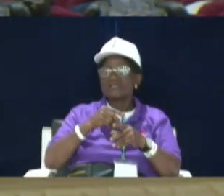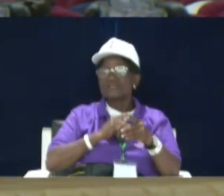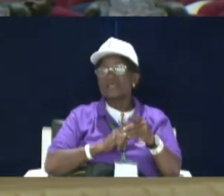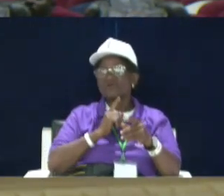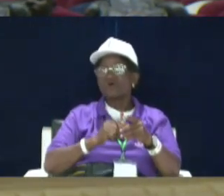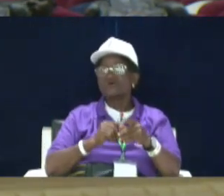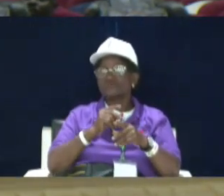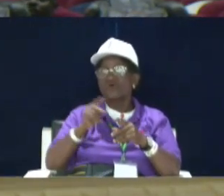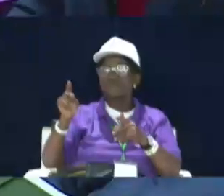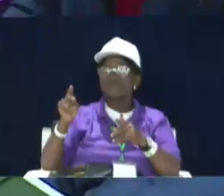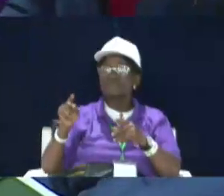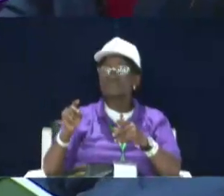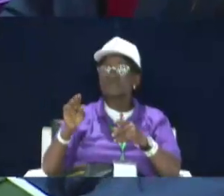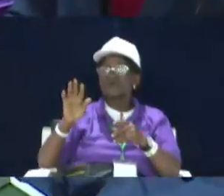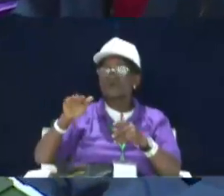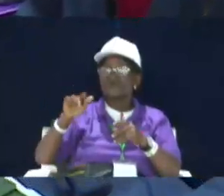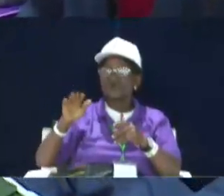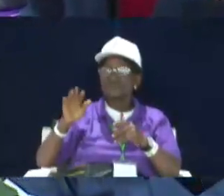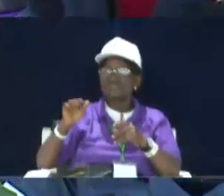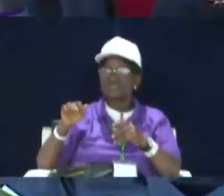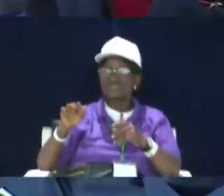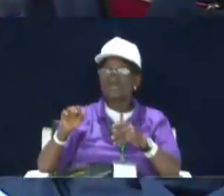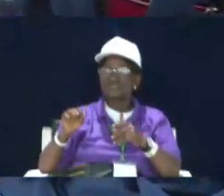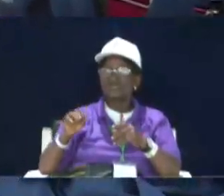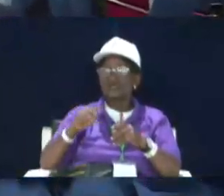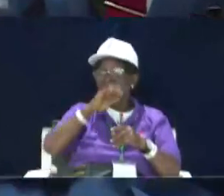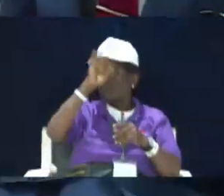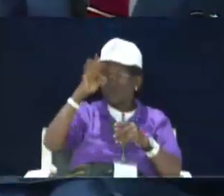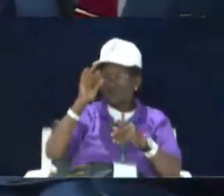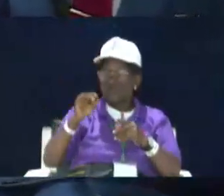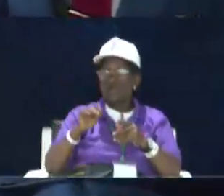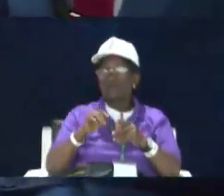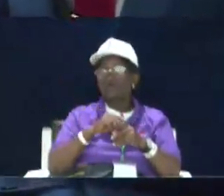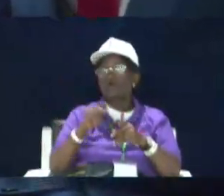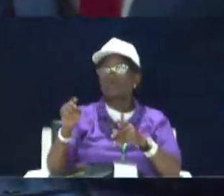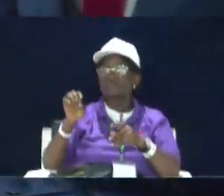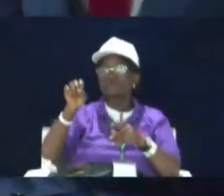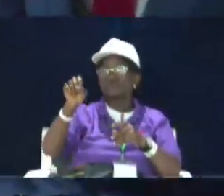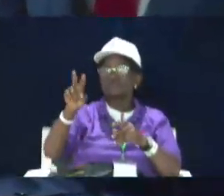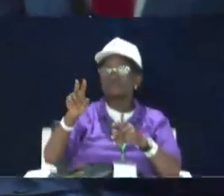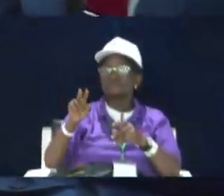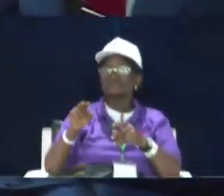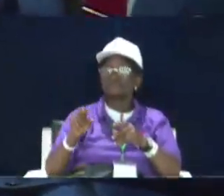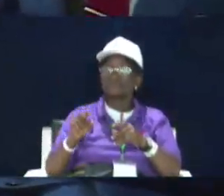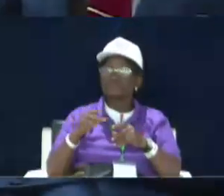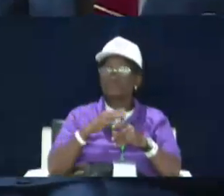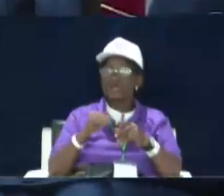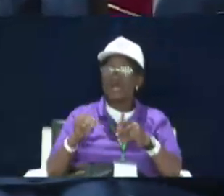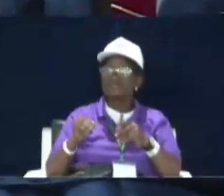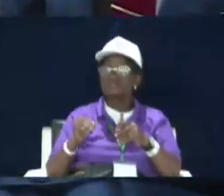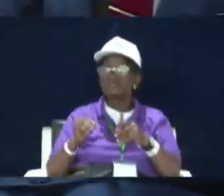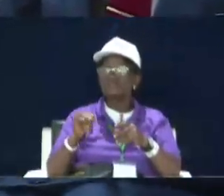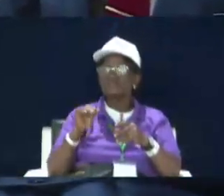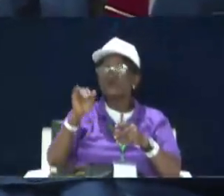Federal Capital Territory Province 12, and Ogun Province